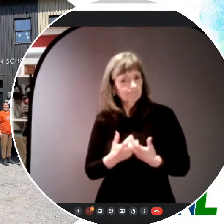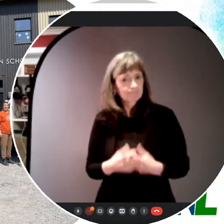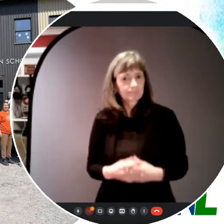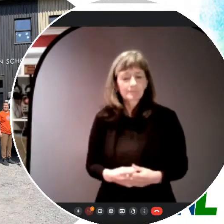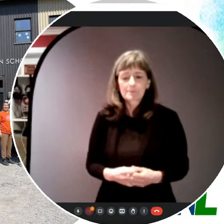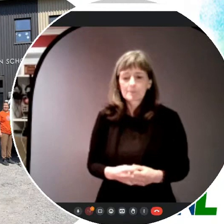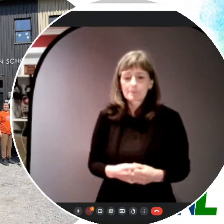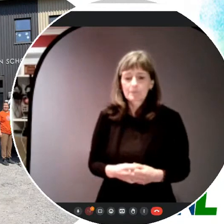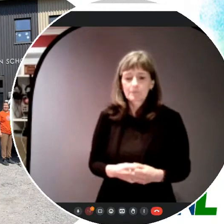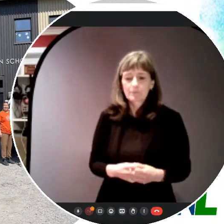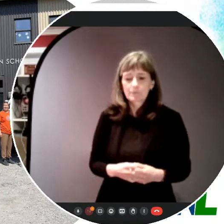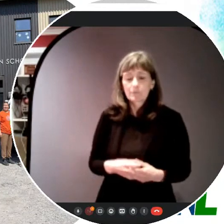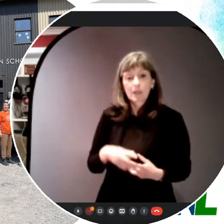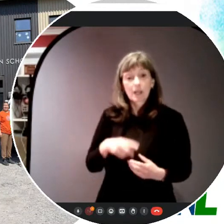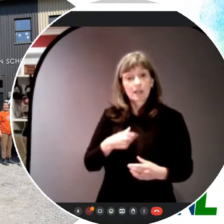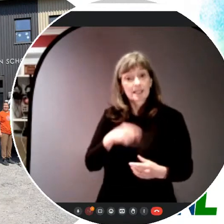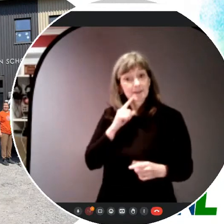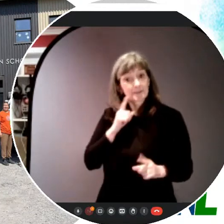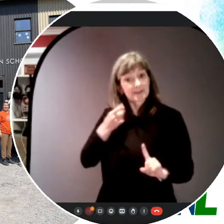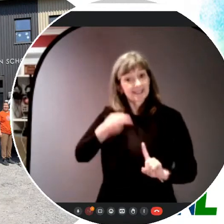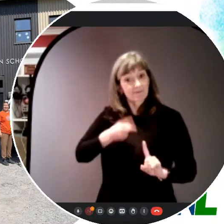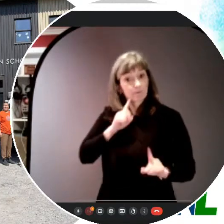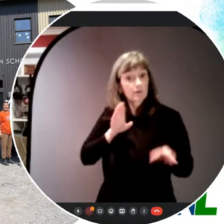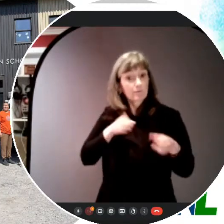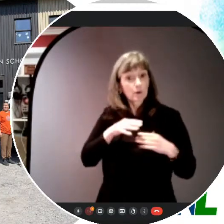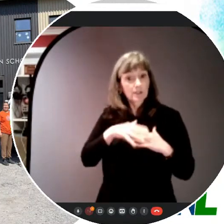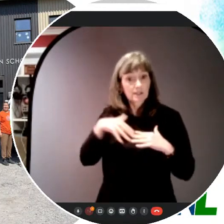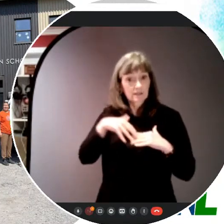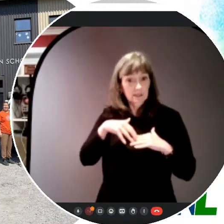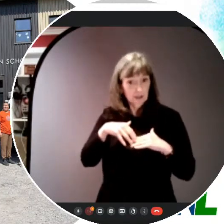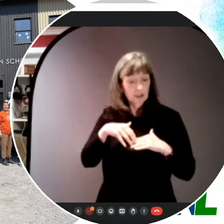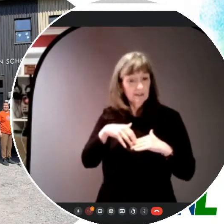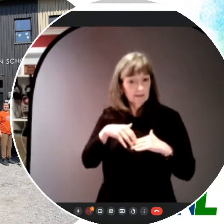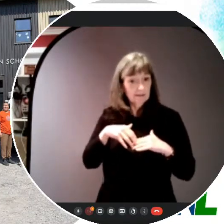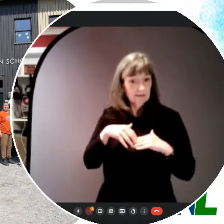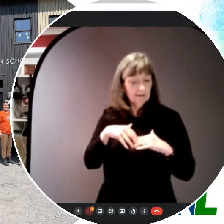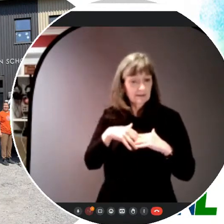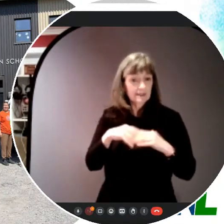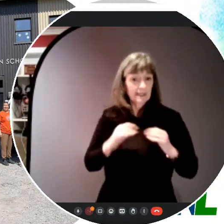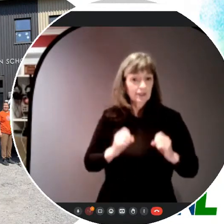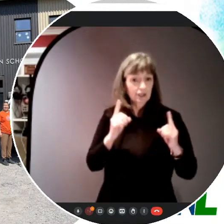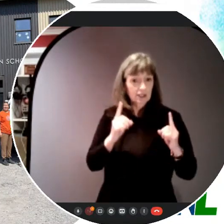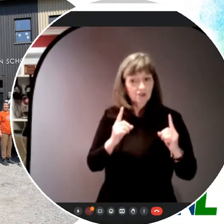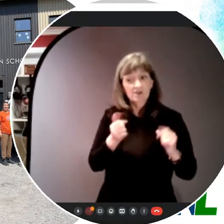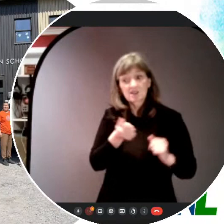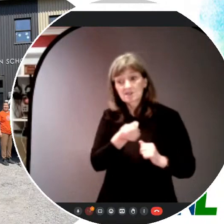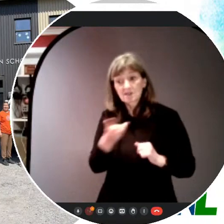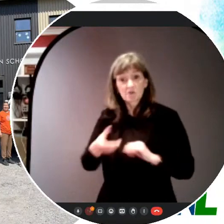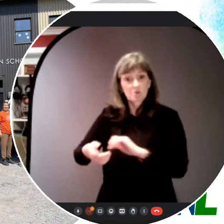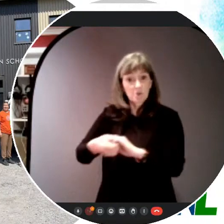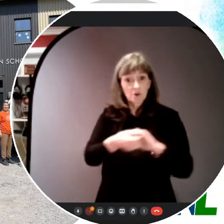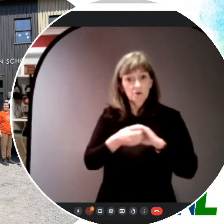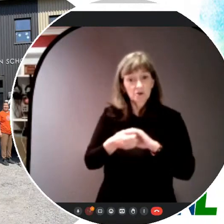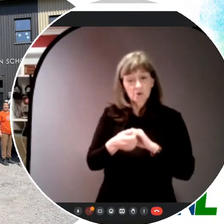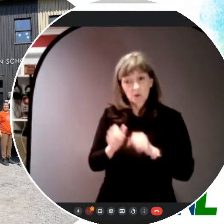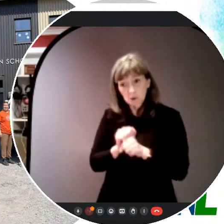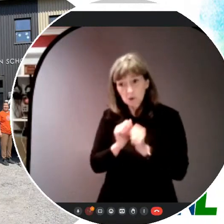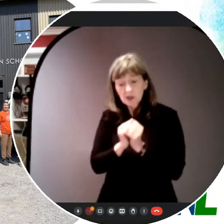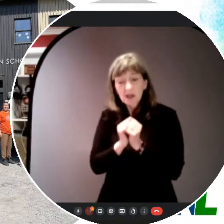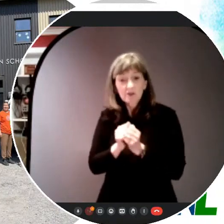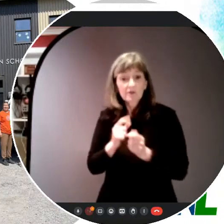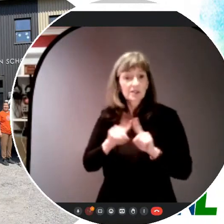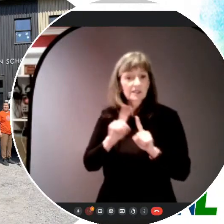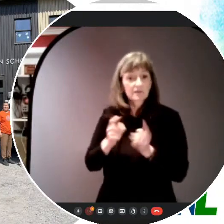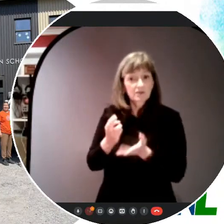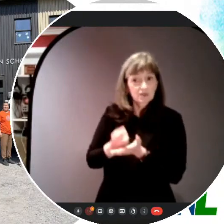Specifically Indigenous education. We do work with a number of our community partners to develop resources. We support